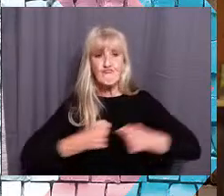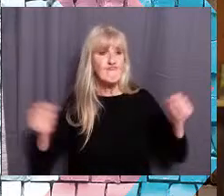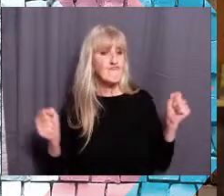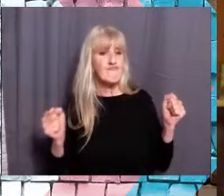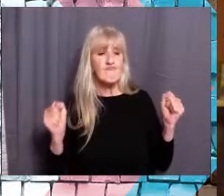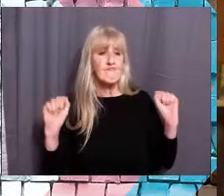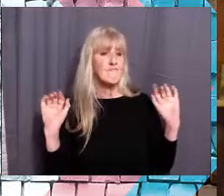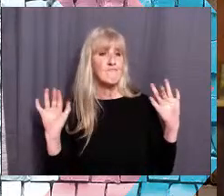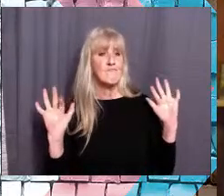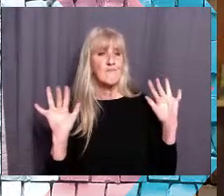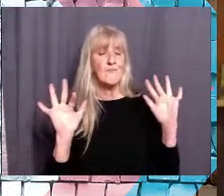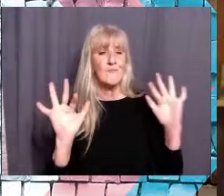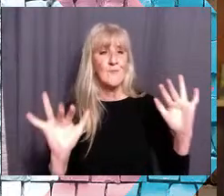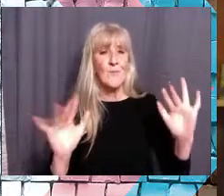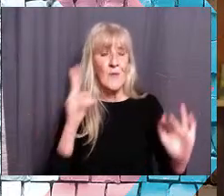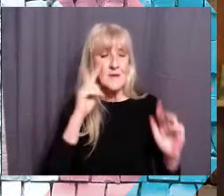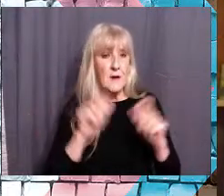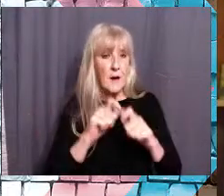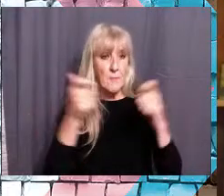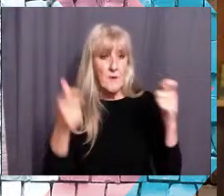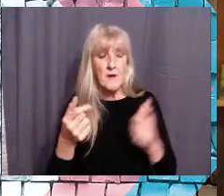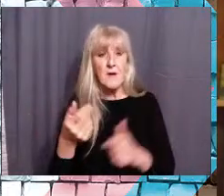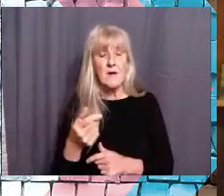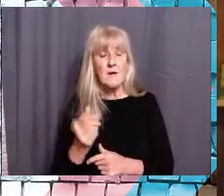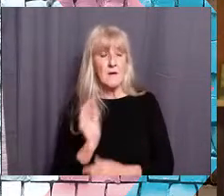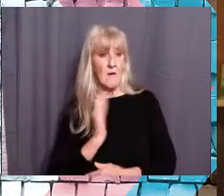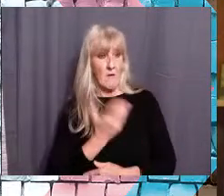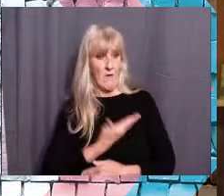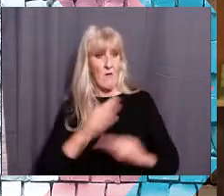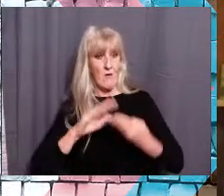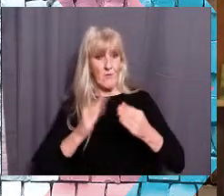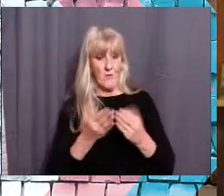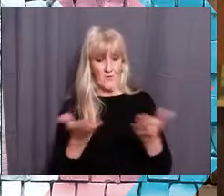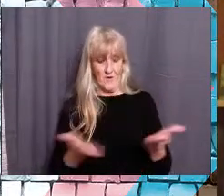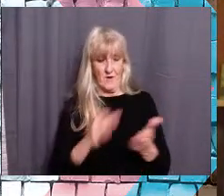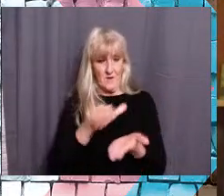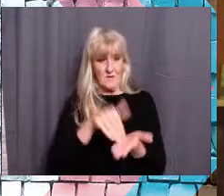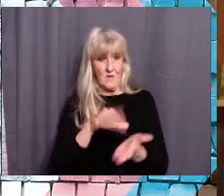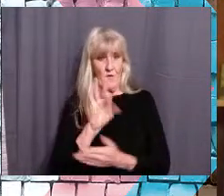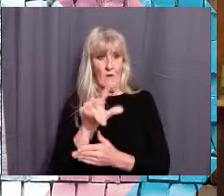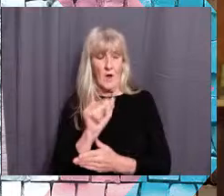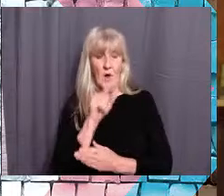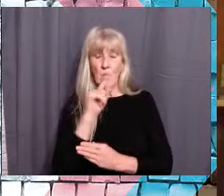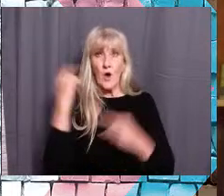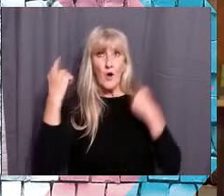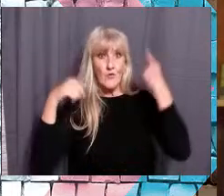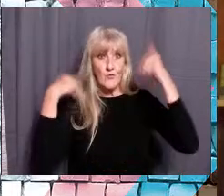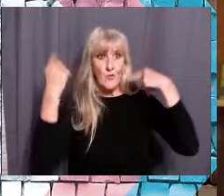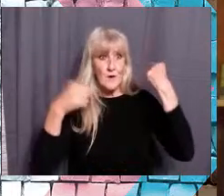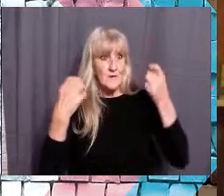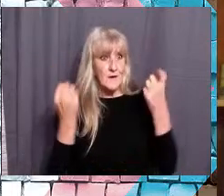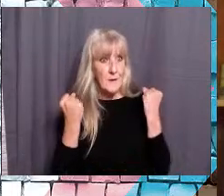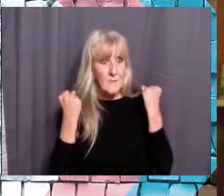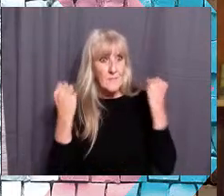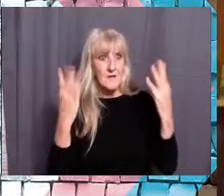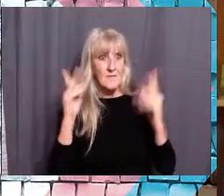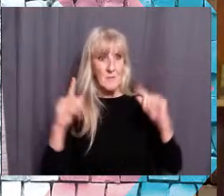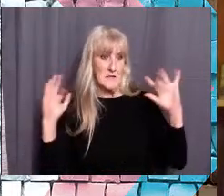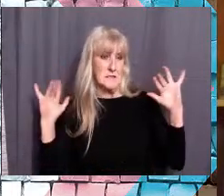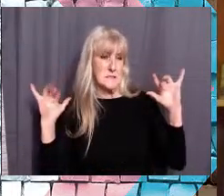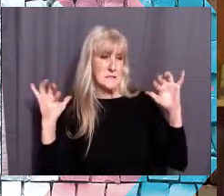our community is in Central Florida. It's just insane how big of a crowd we have. I